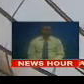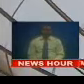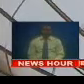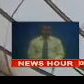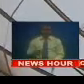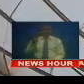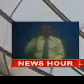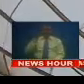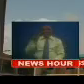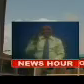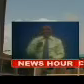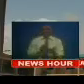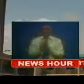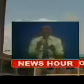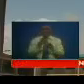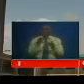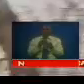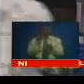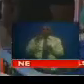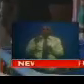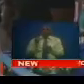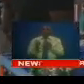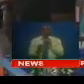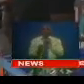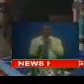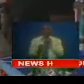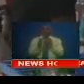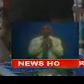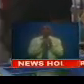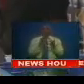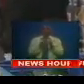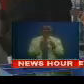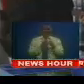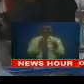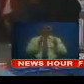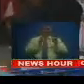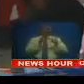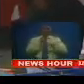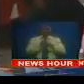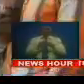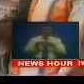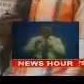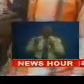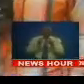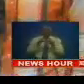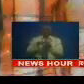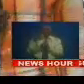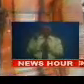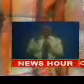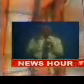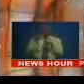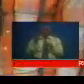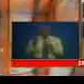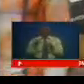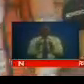The television wide space TVWS has a broadband which can travel up to 10